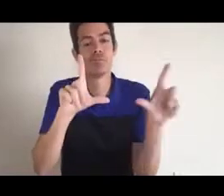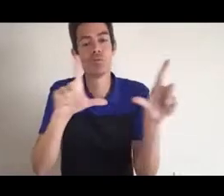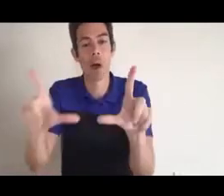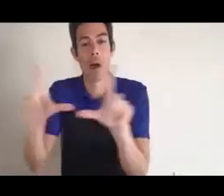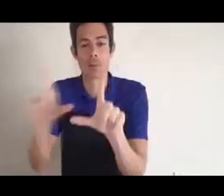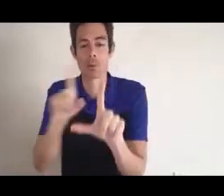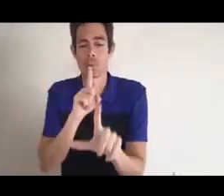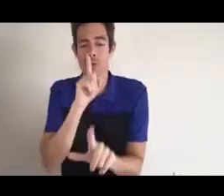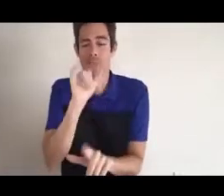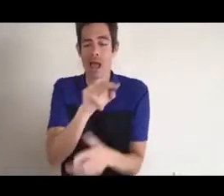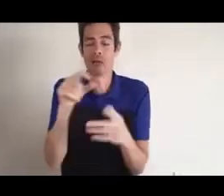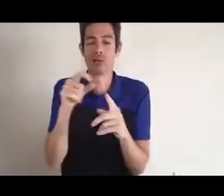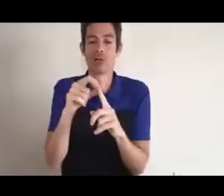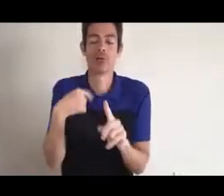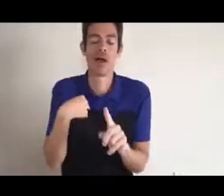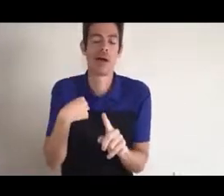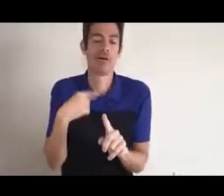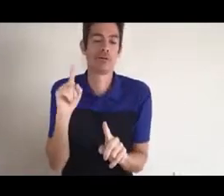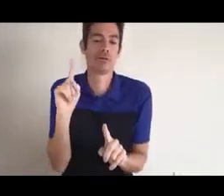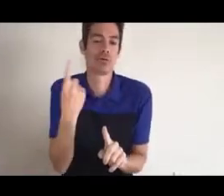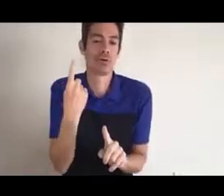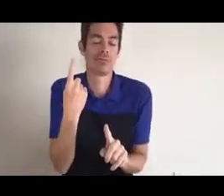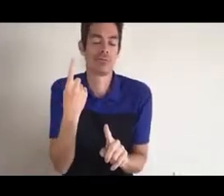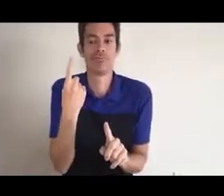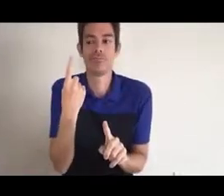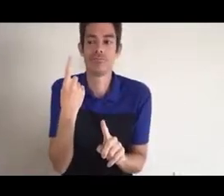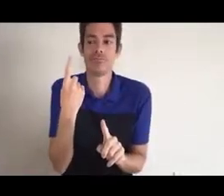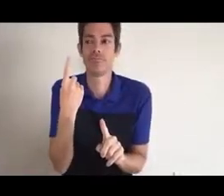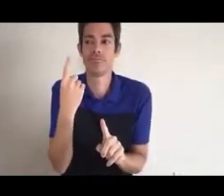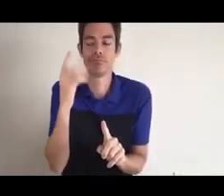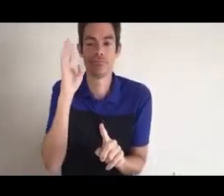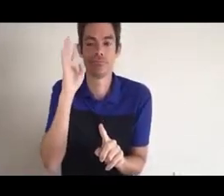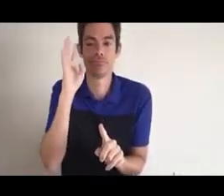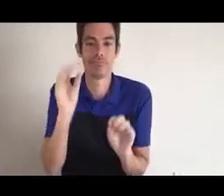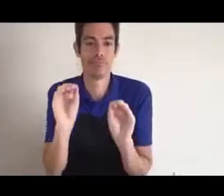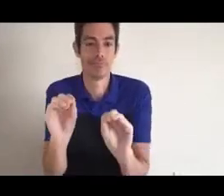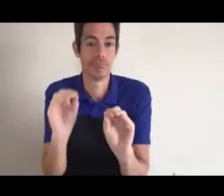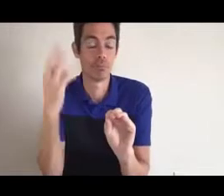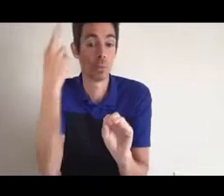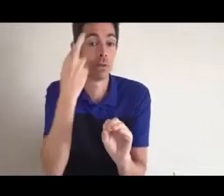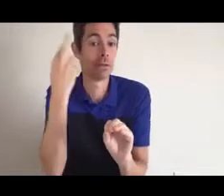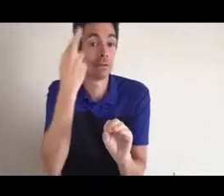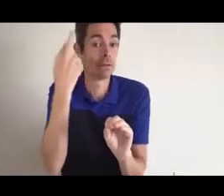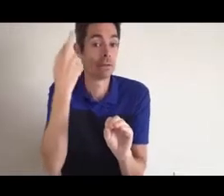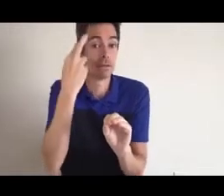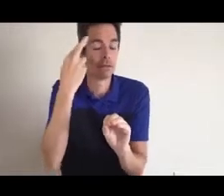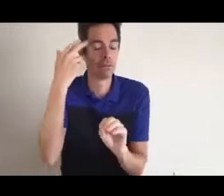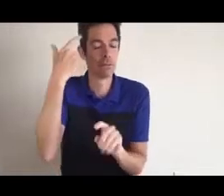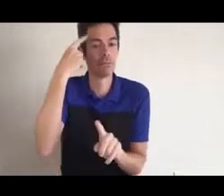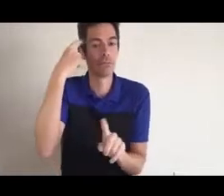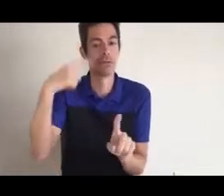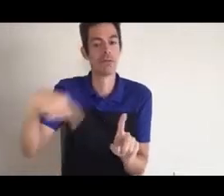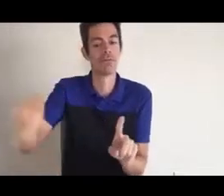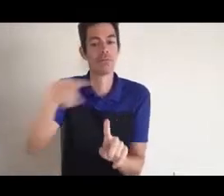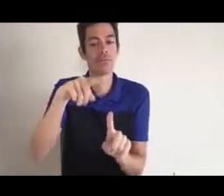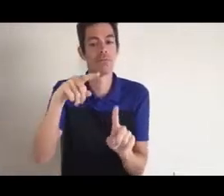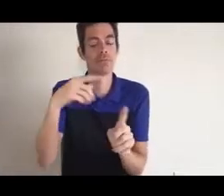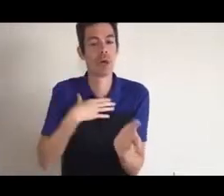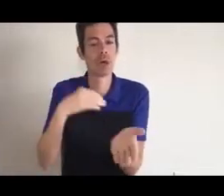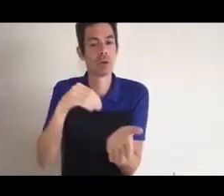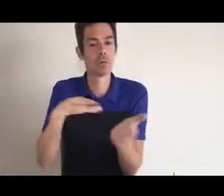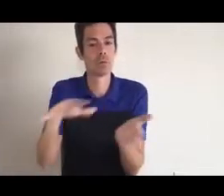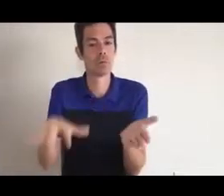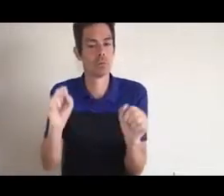so many terms that I will describe, and these are terms that I have created and put into